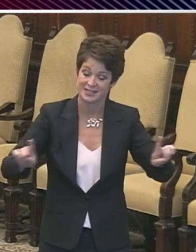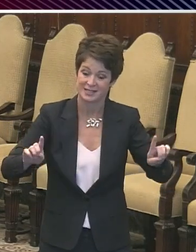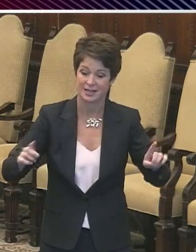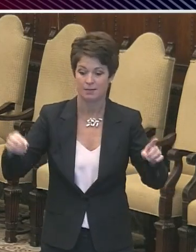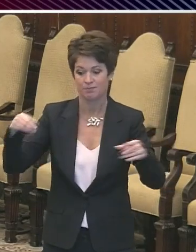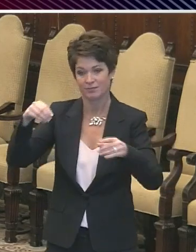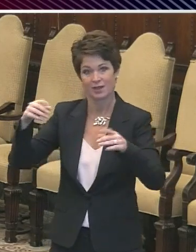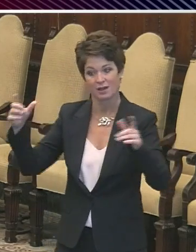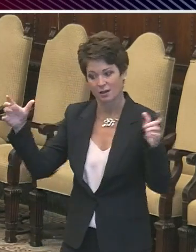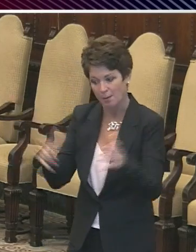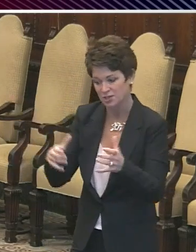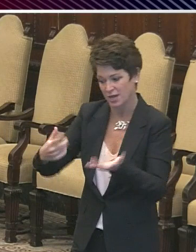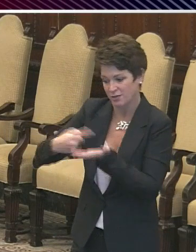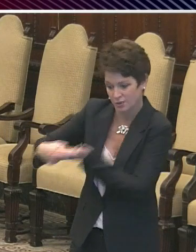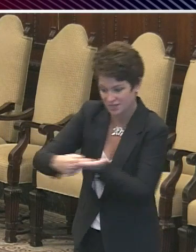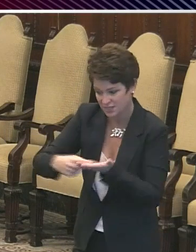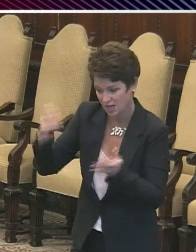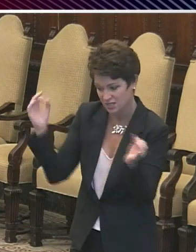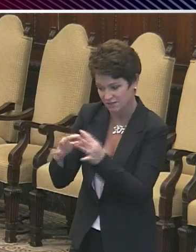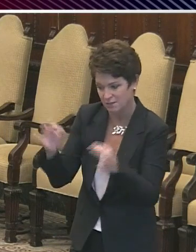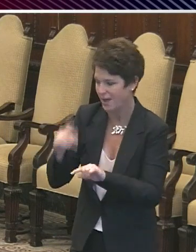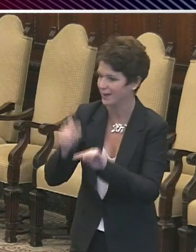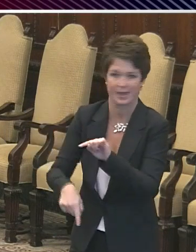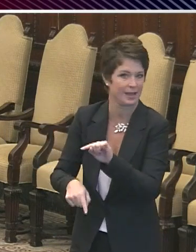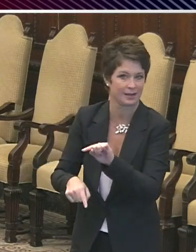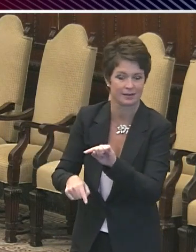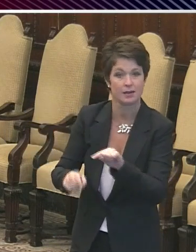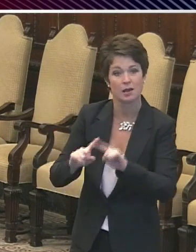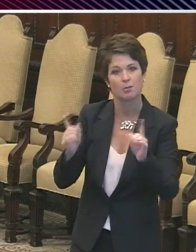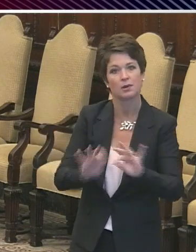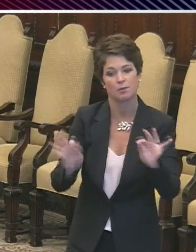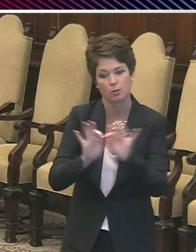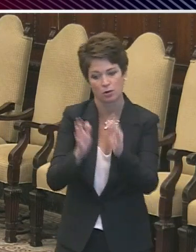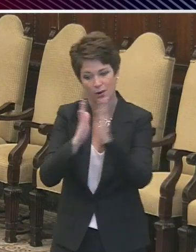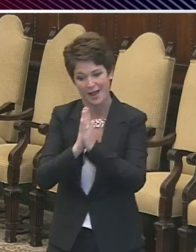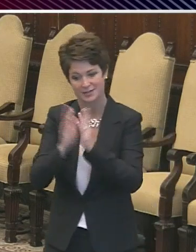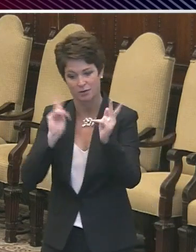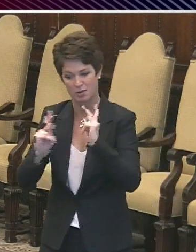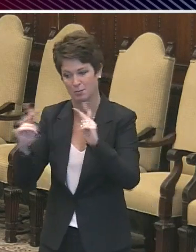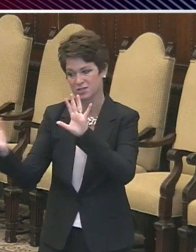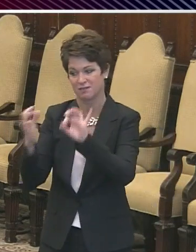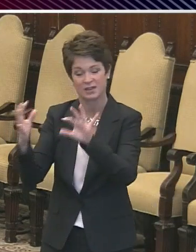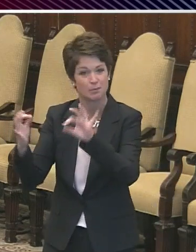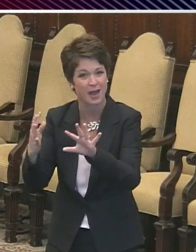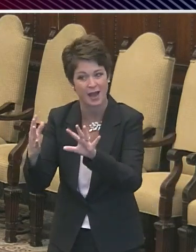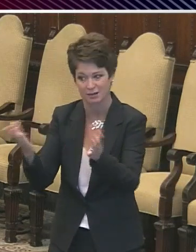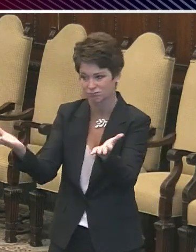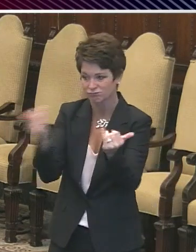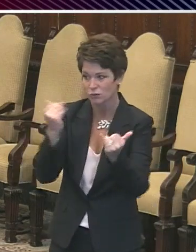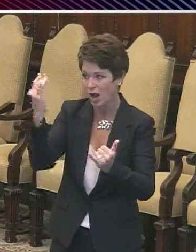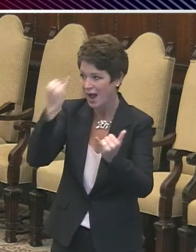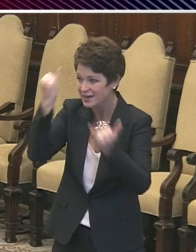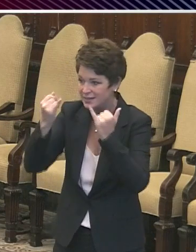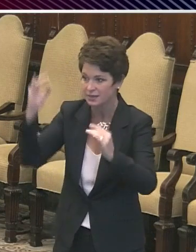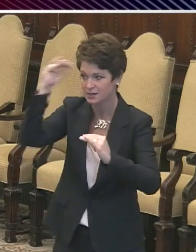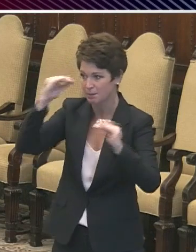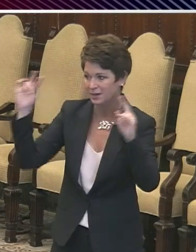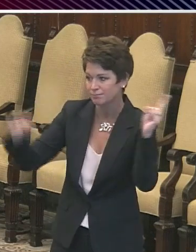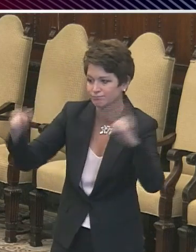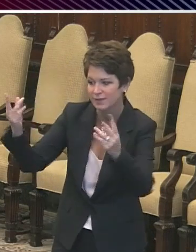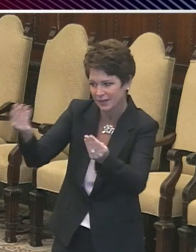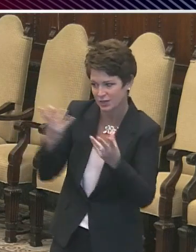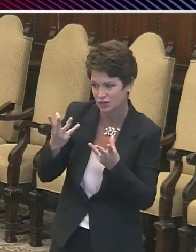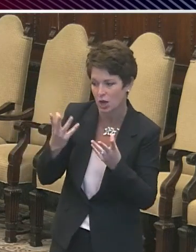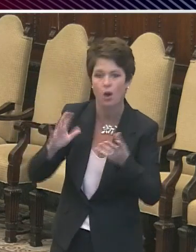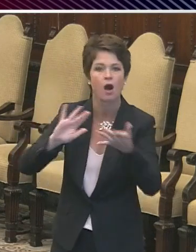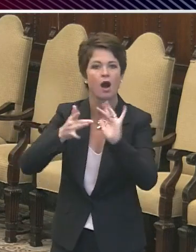currently permitted. Therefore, we are communicating and seeking resident feedback on Washington Avenue through multiple channels, including